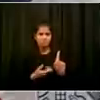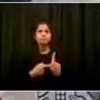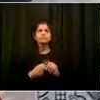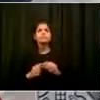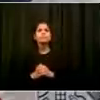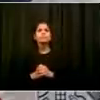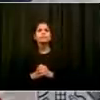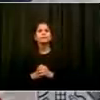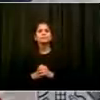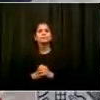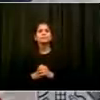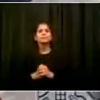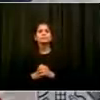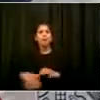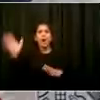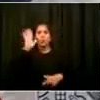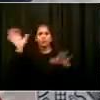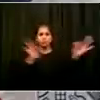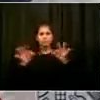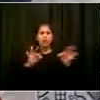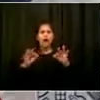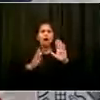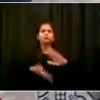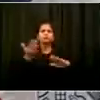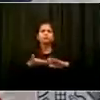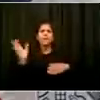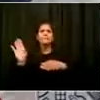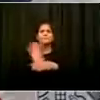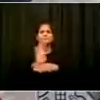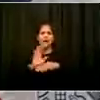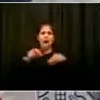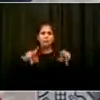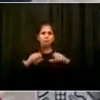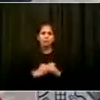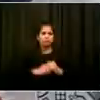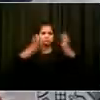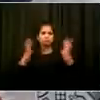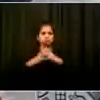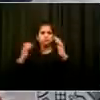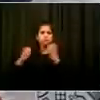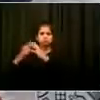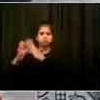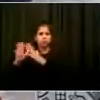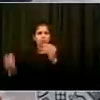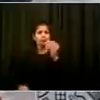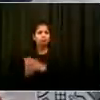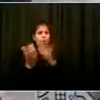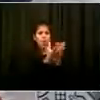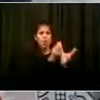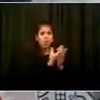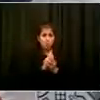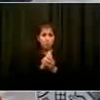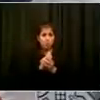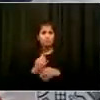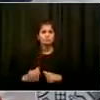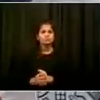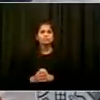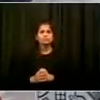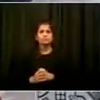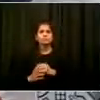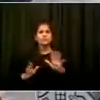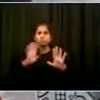out to their communities and bring more and more people into that opportunity. And it really is important to understand on a